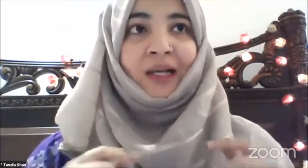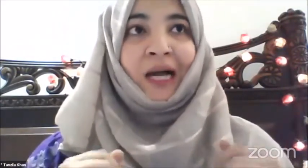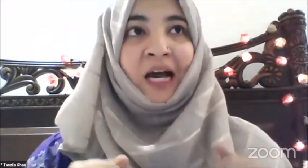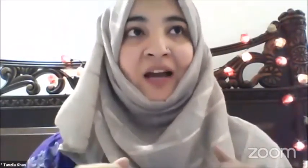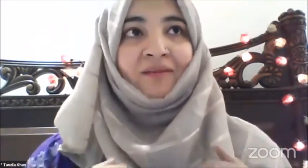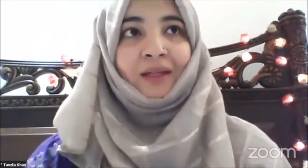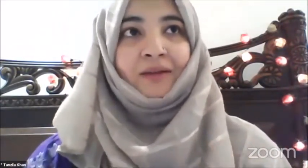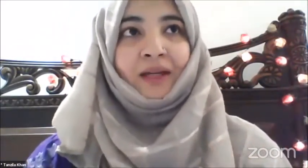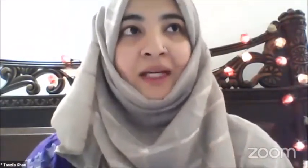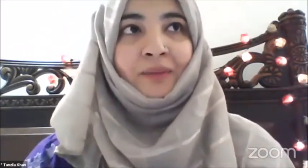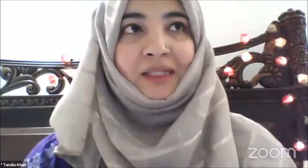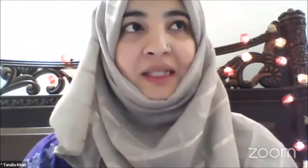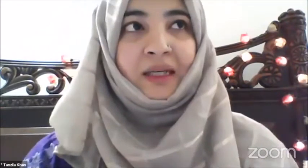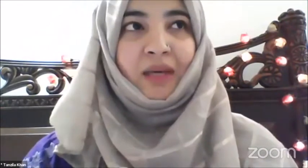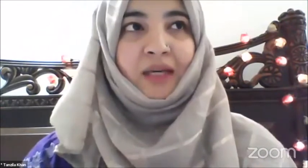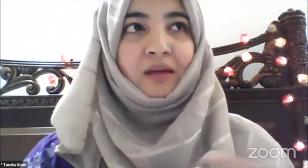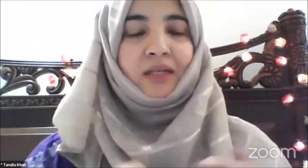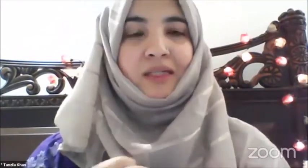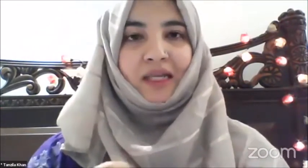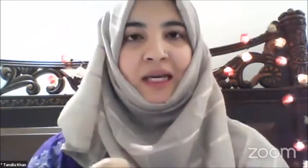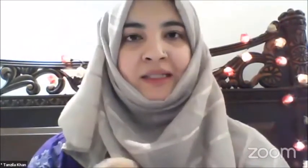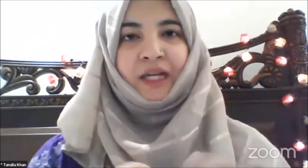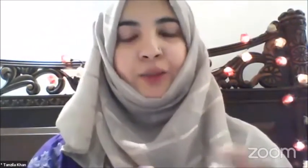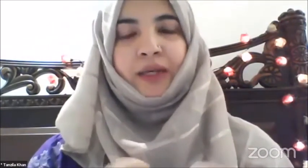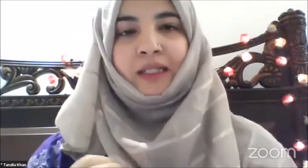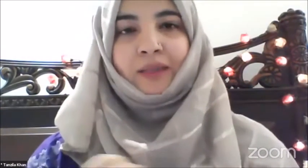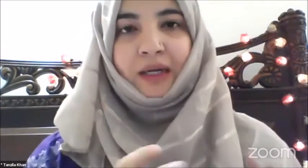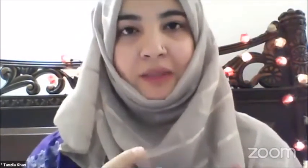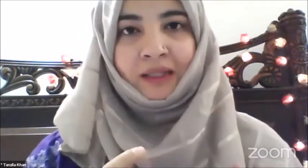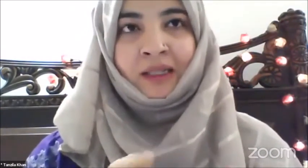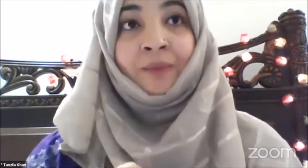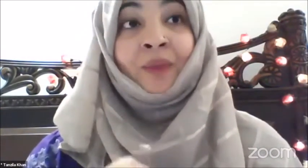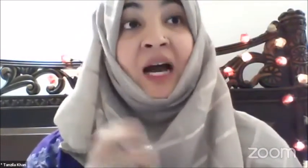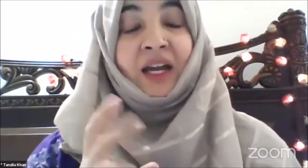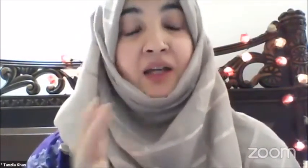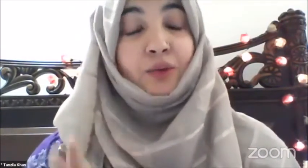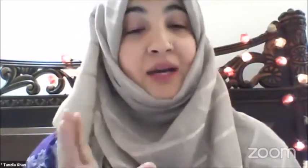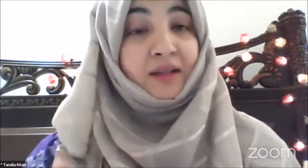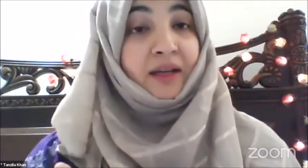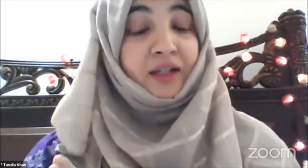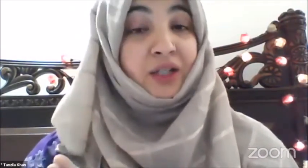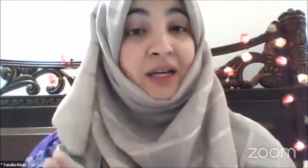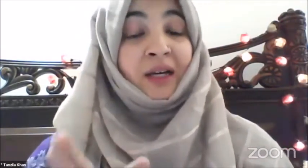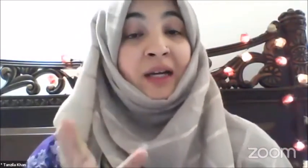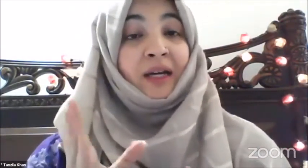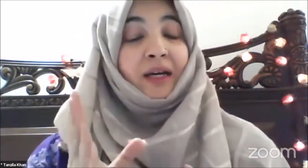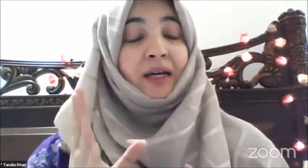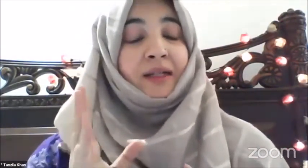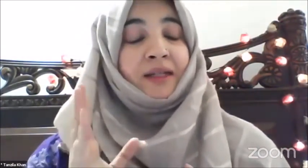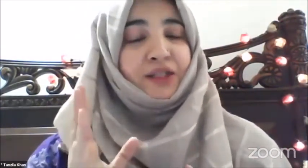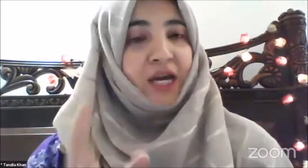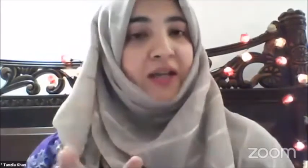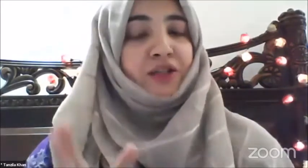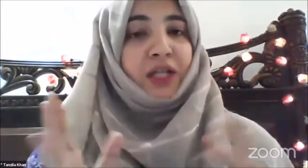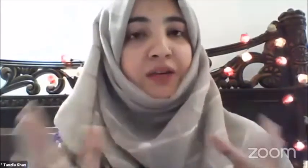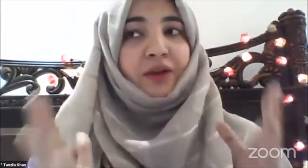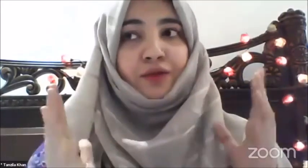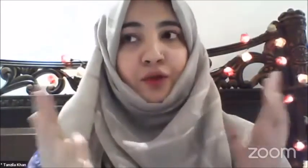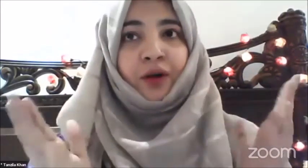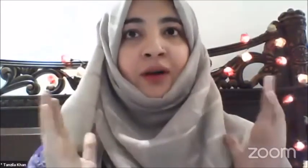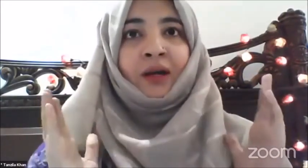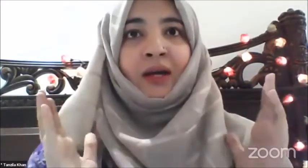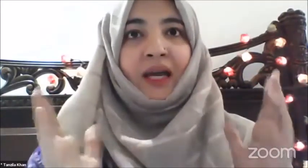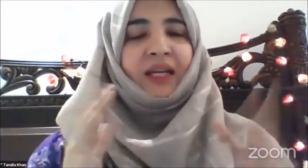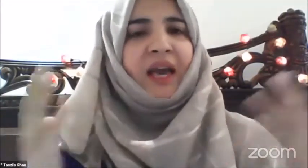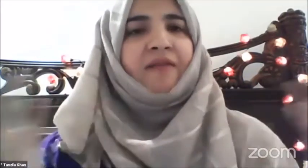So I think I've been really busy making mistakes and doing experiments. I knew SRHR is a challenge even